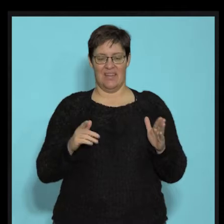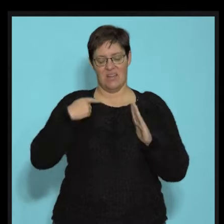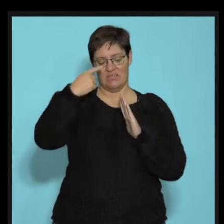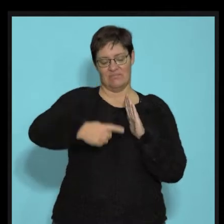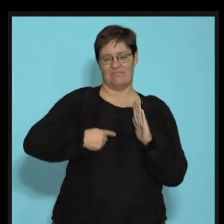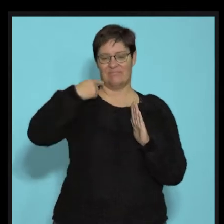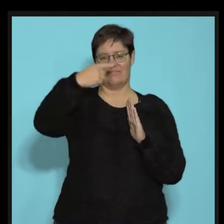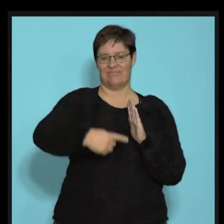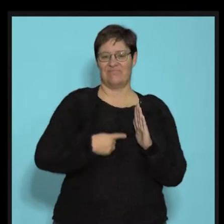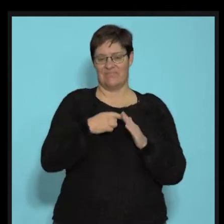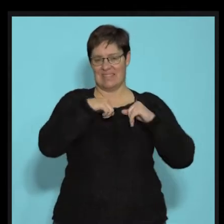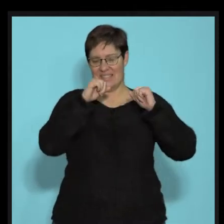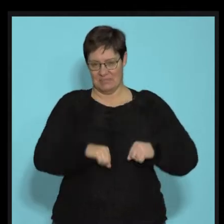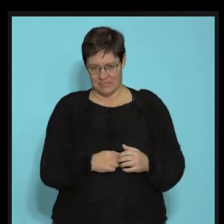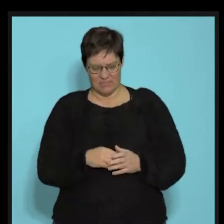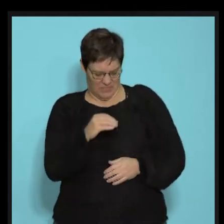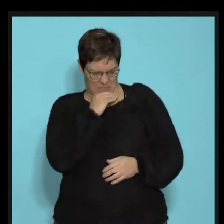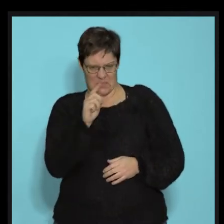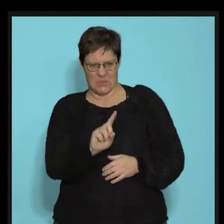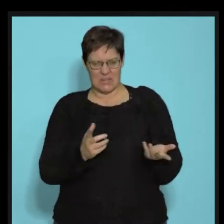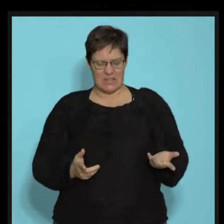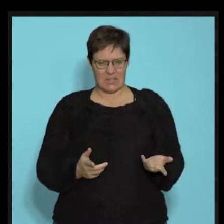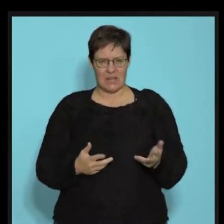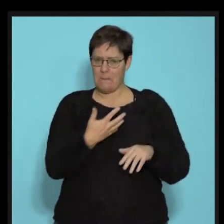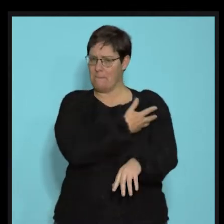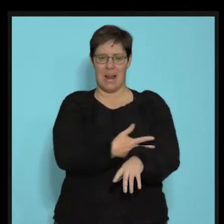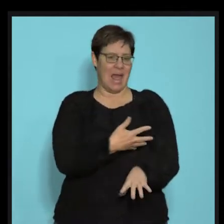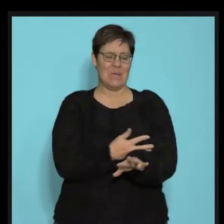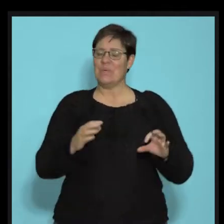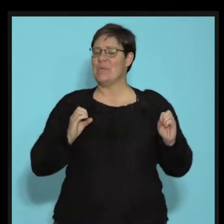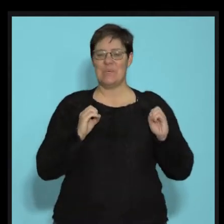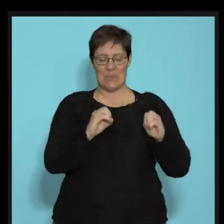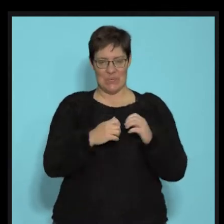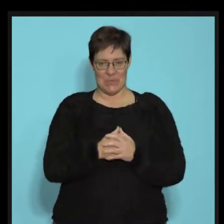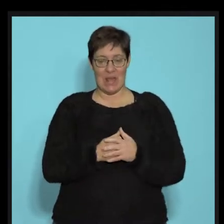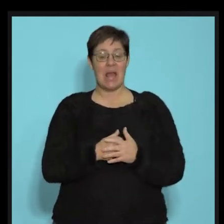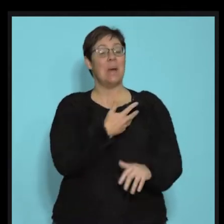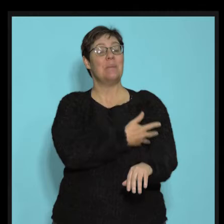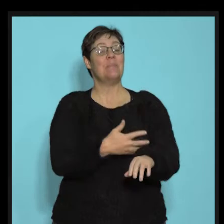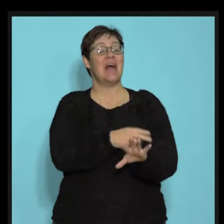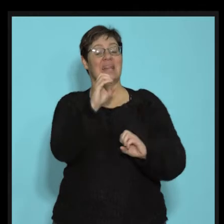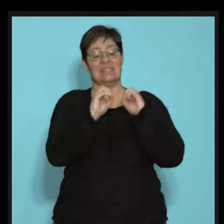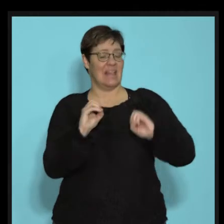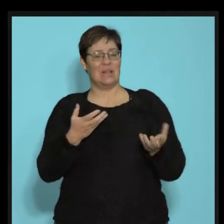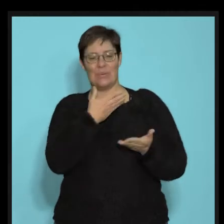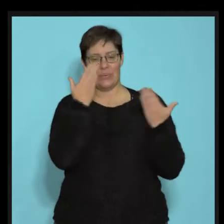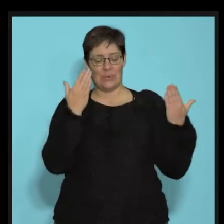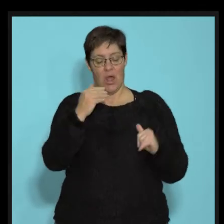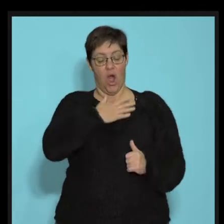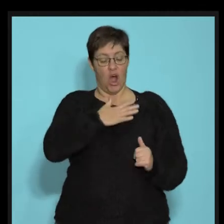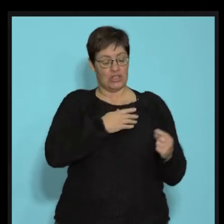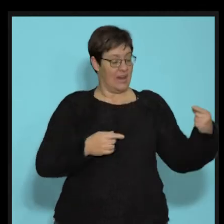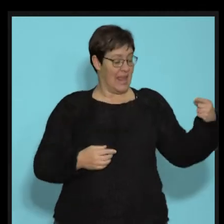system. What does that mean? They don't have blood, and they don't have blood cells. That means the oxygen comes in here,